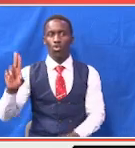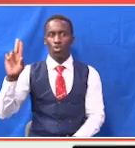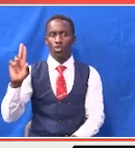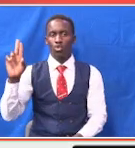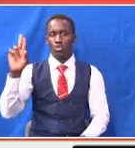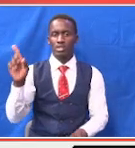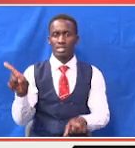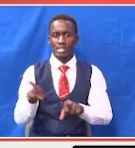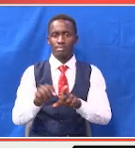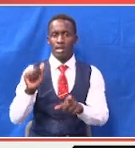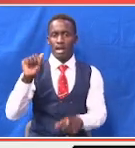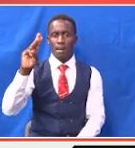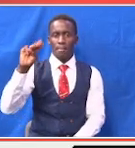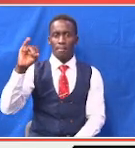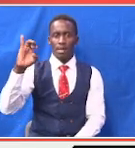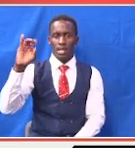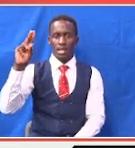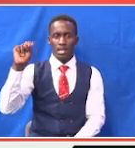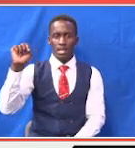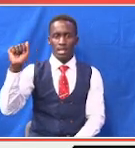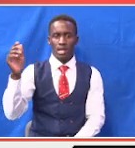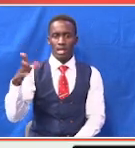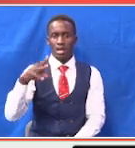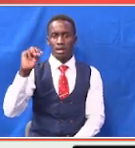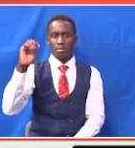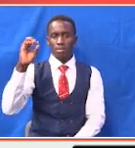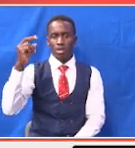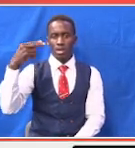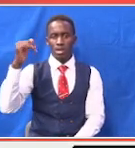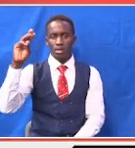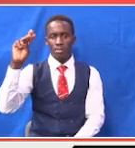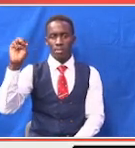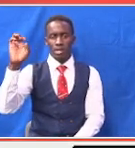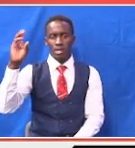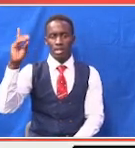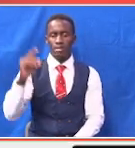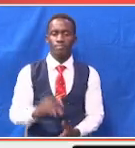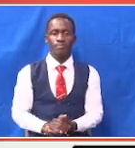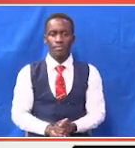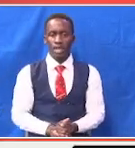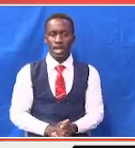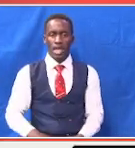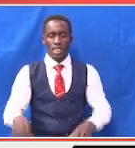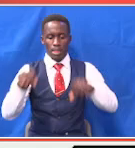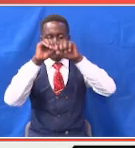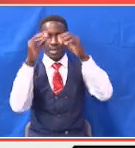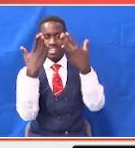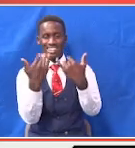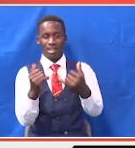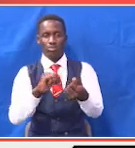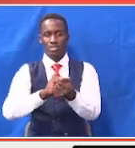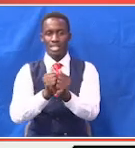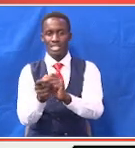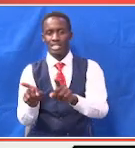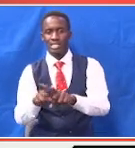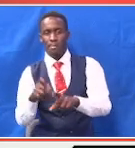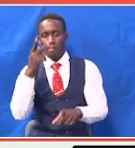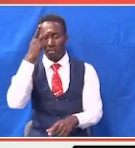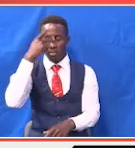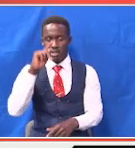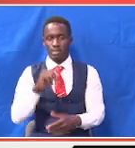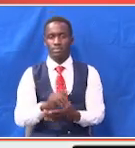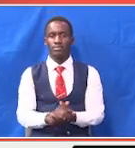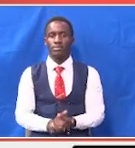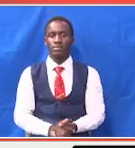Amina Mohamed. The president has just amended that policy. You cannot take a